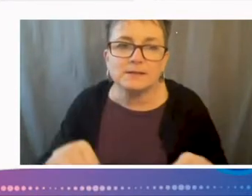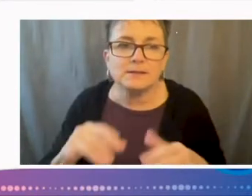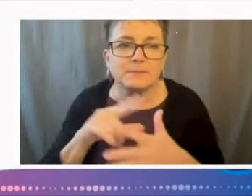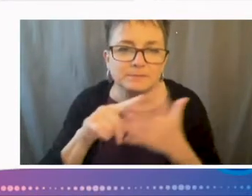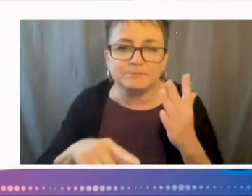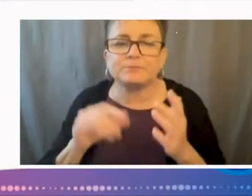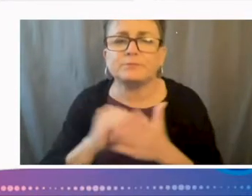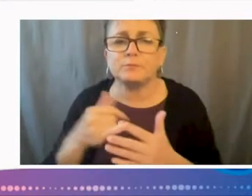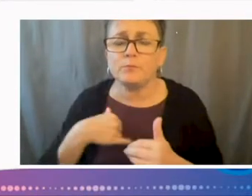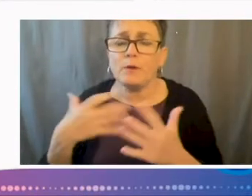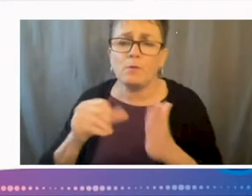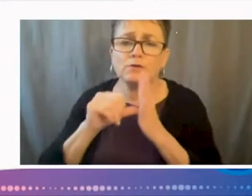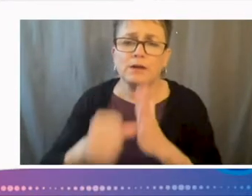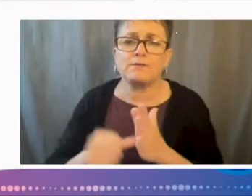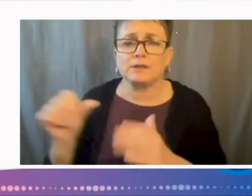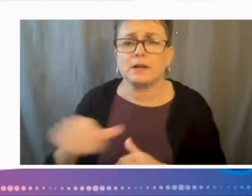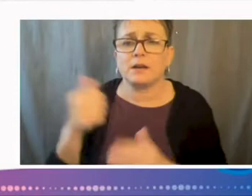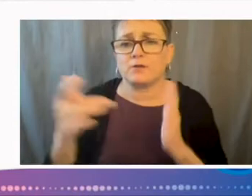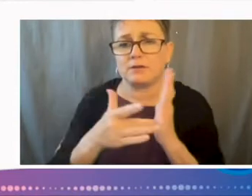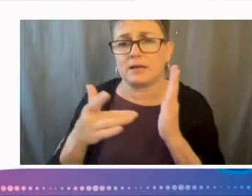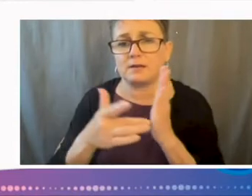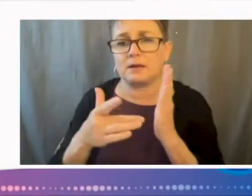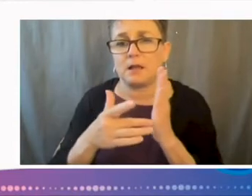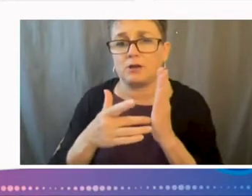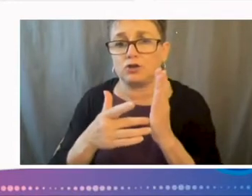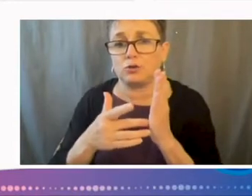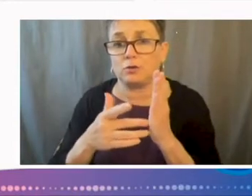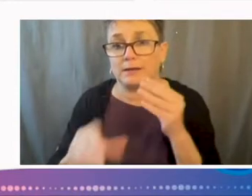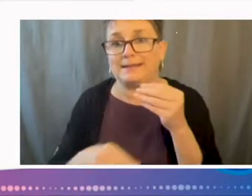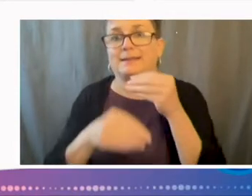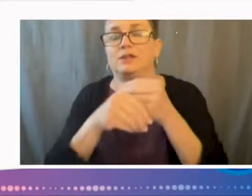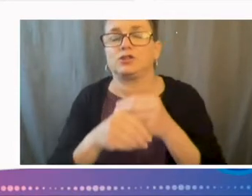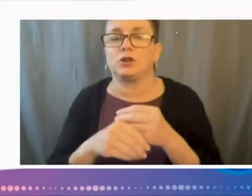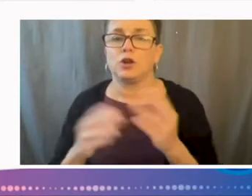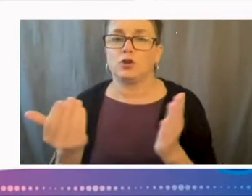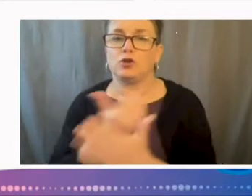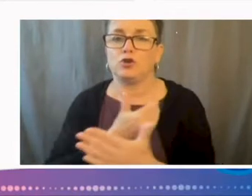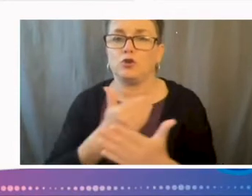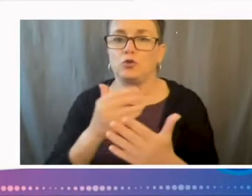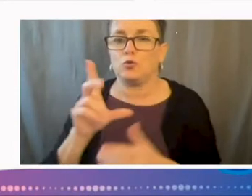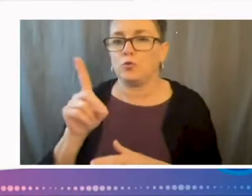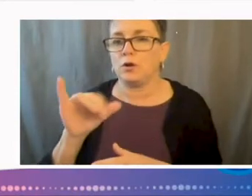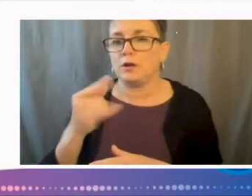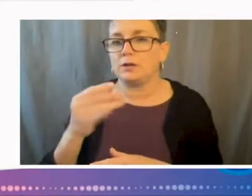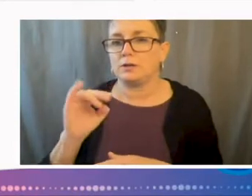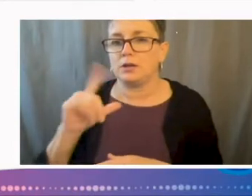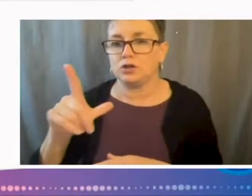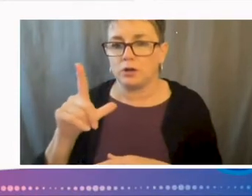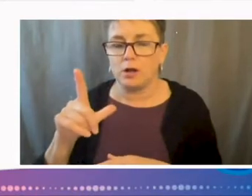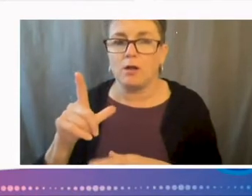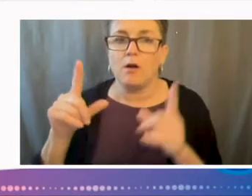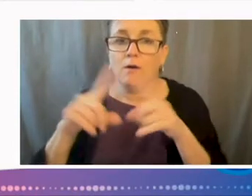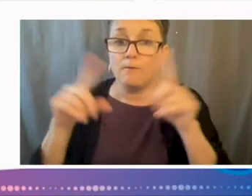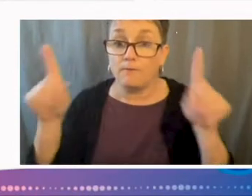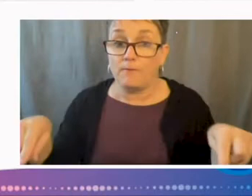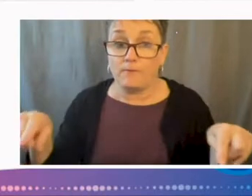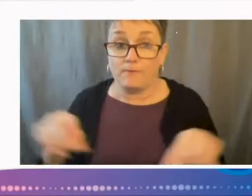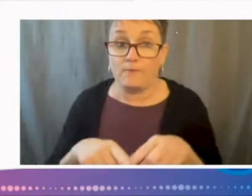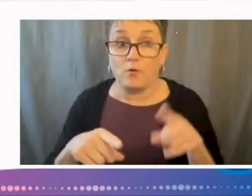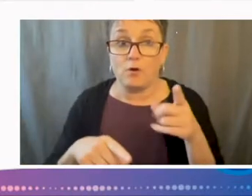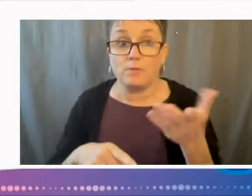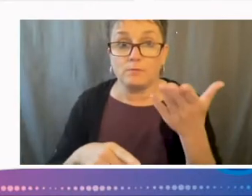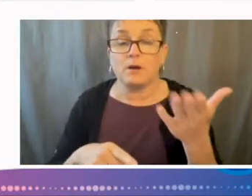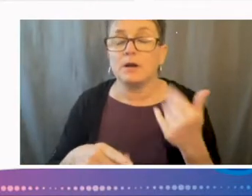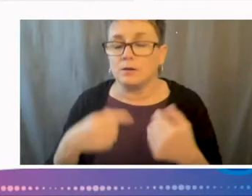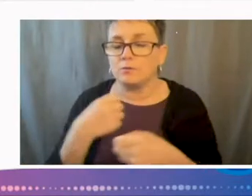another technological update. The new digital reservation form, Pictured, was created by our very own operations